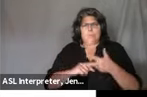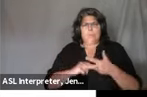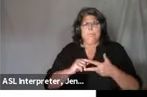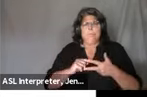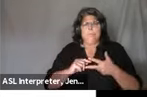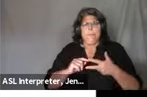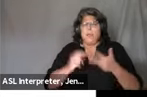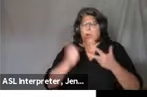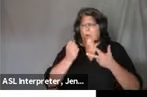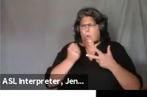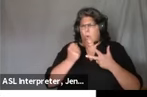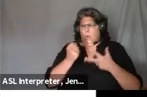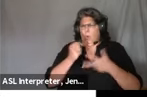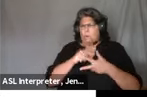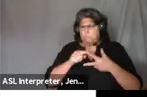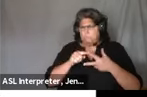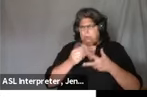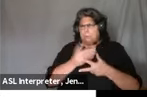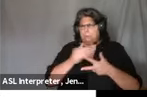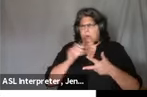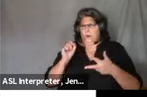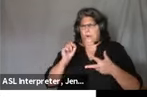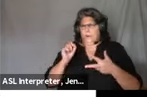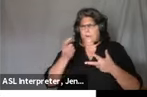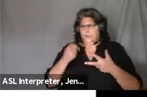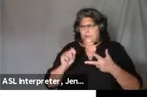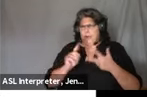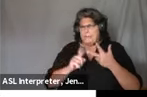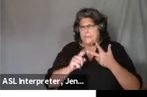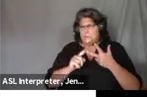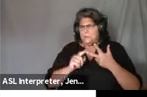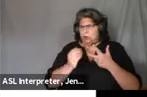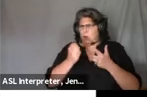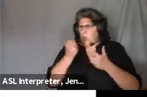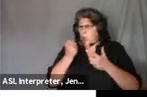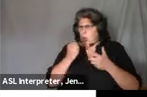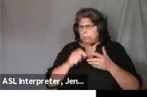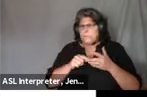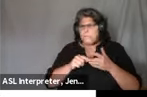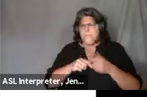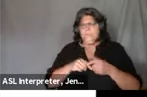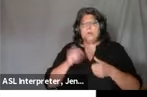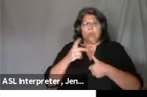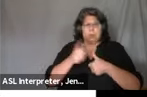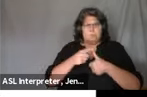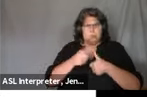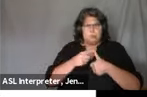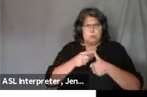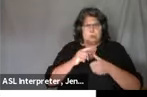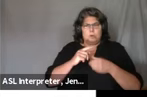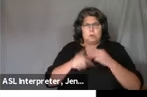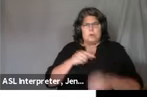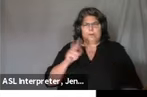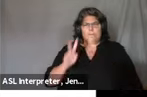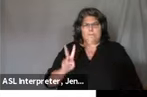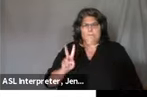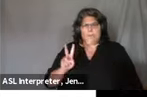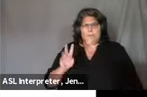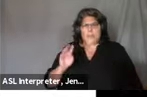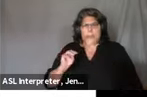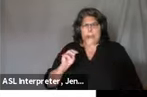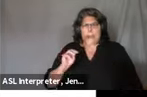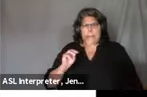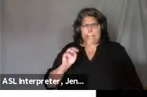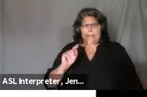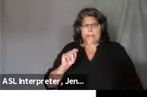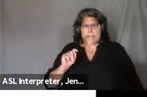I'll wait for the answers for those before I try another one. Okay, it's the first one seemed to be about VMTs. I'll direct that